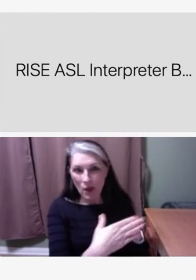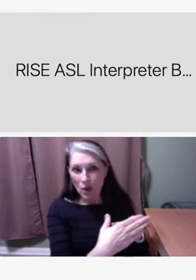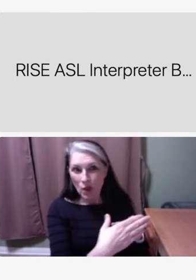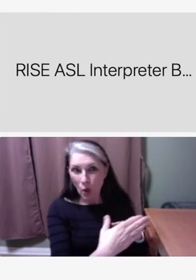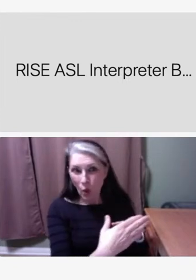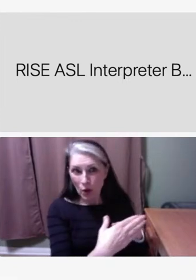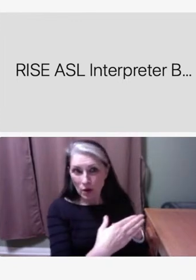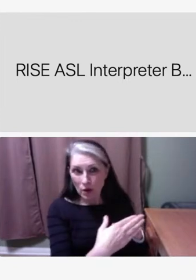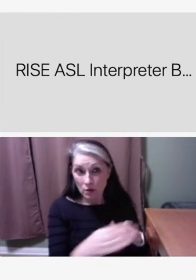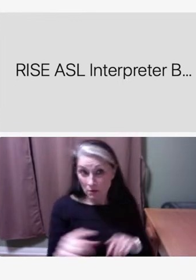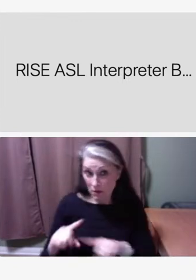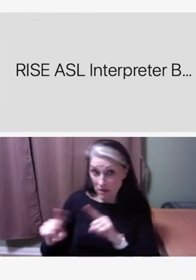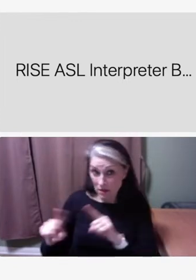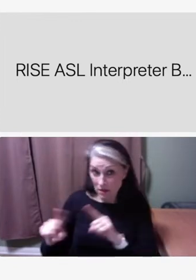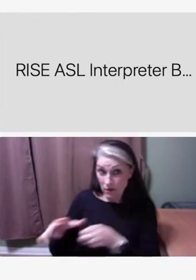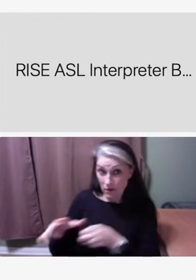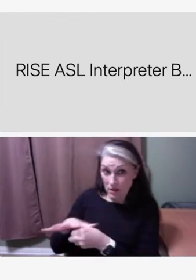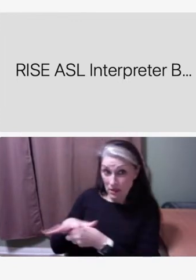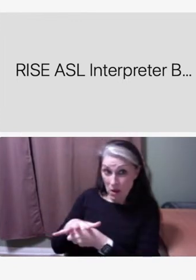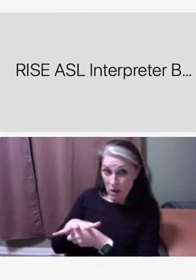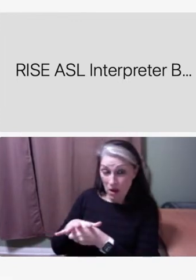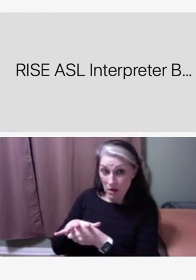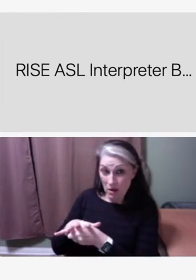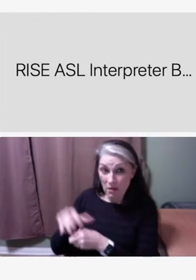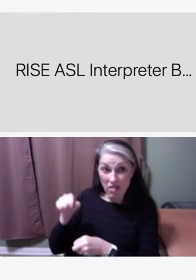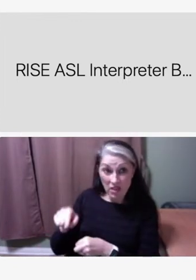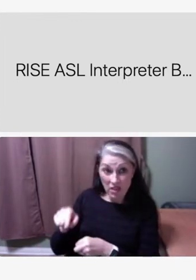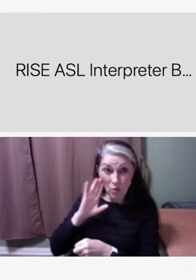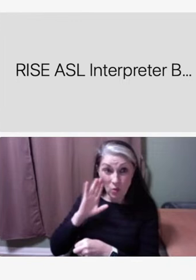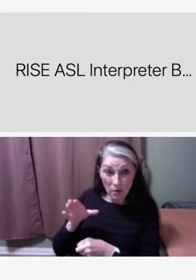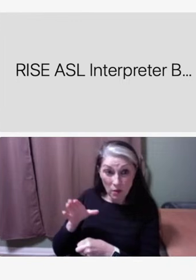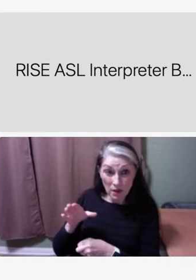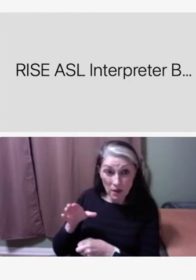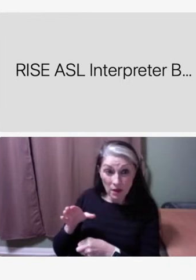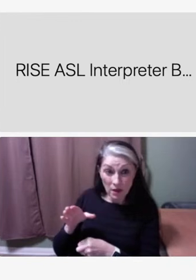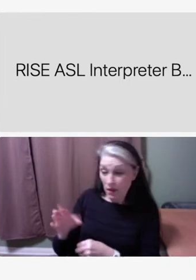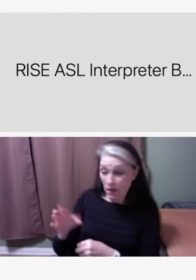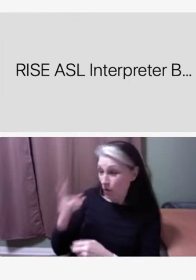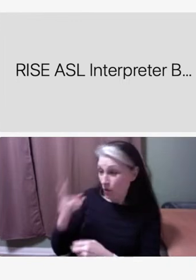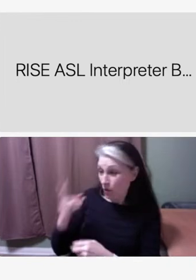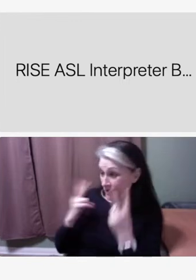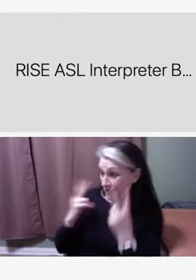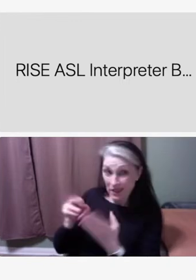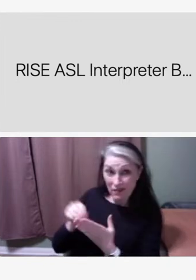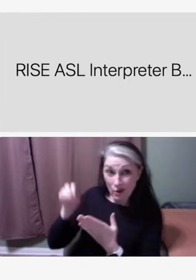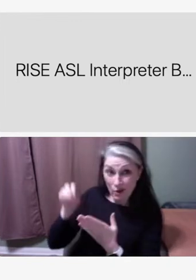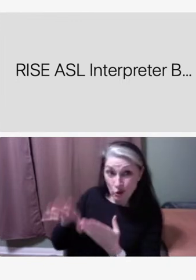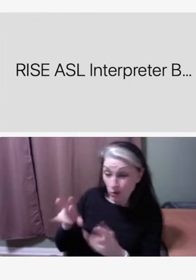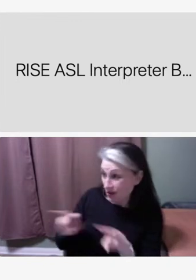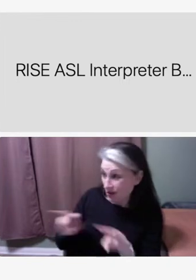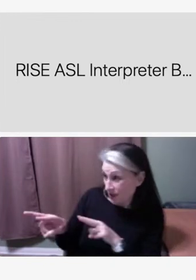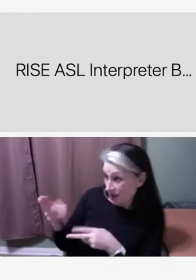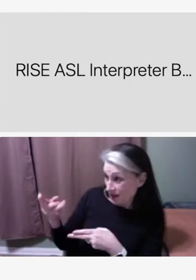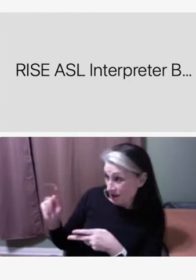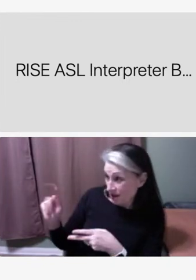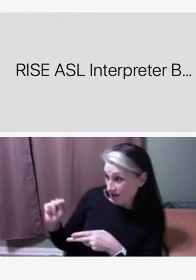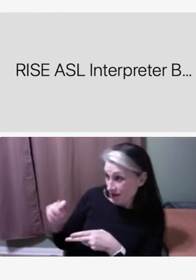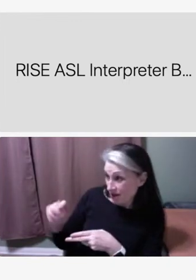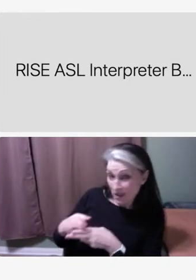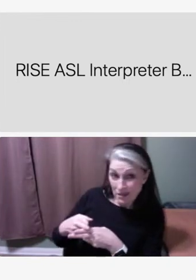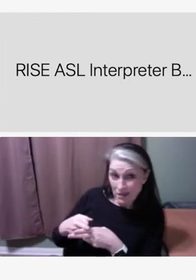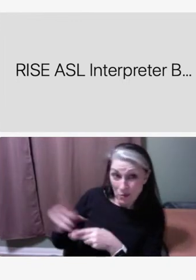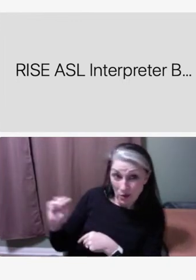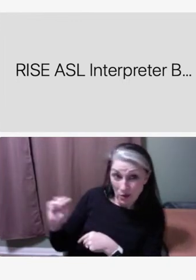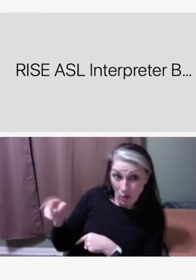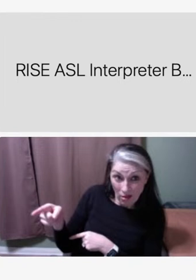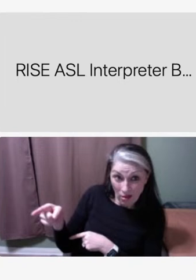Right. But this will be in the plain sight of our students. I'm just throwing some things out that I think that